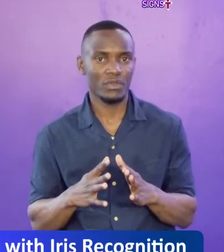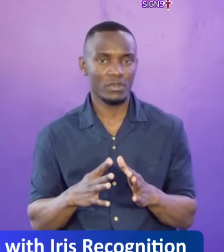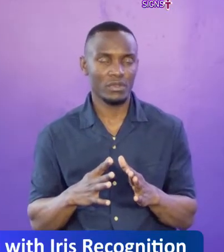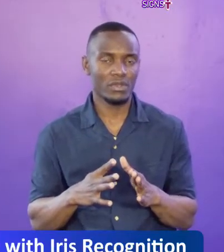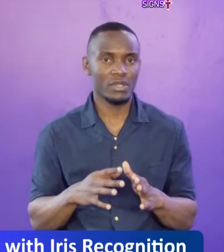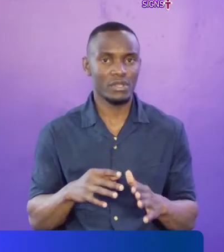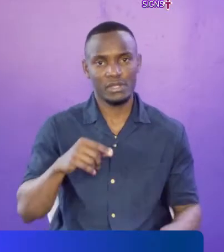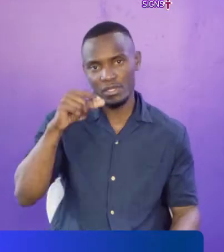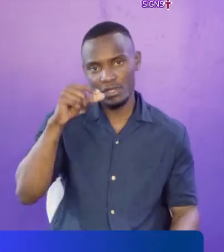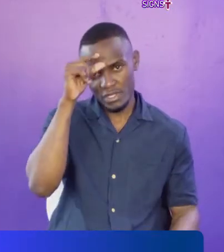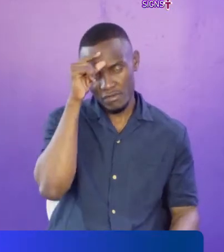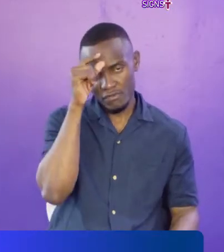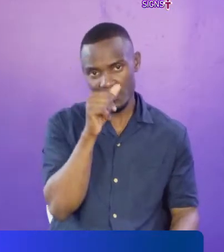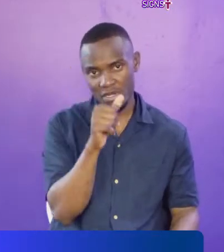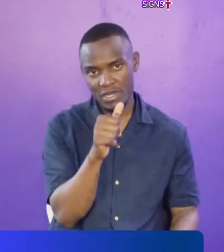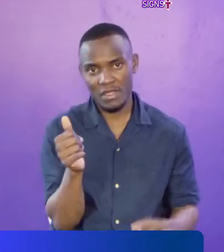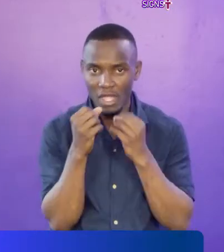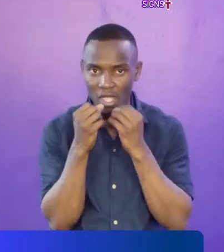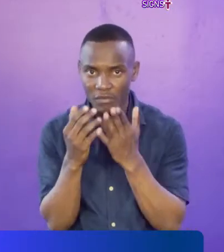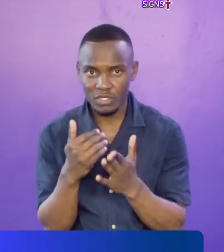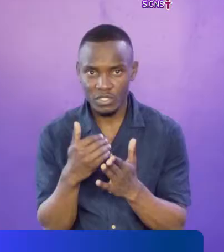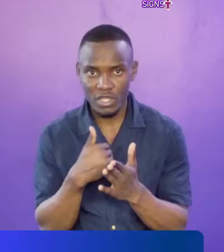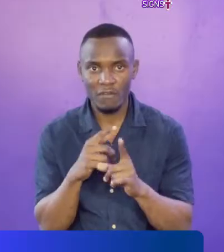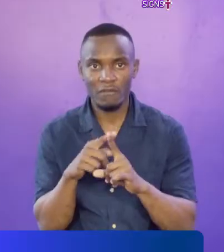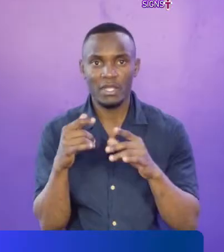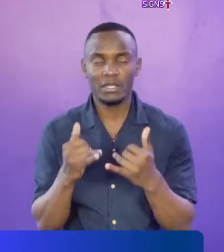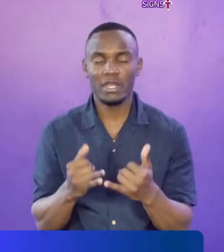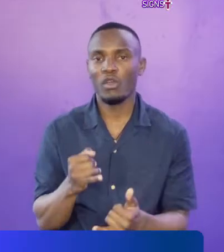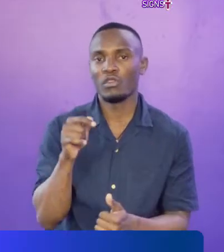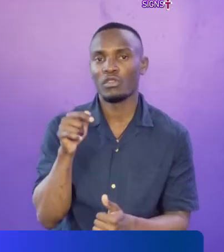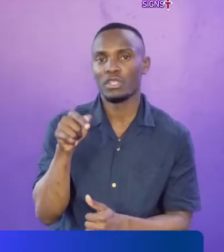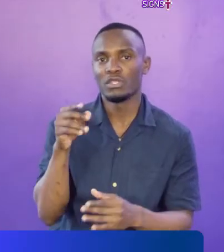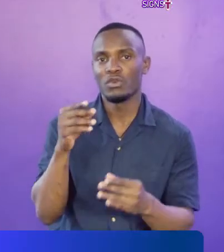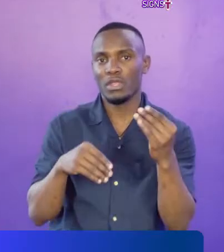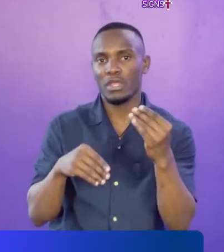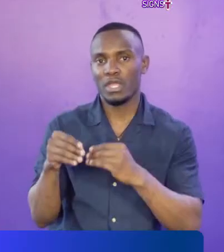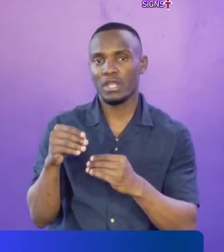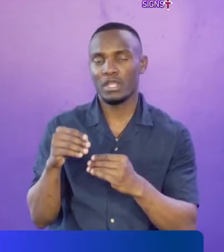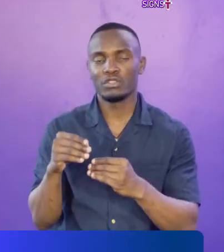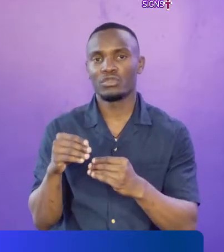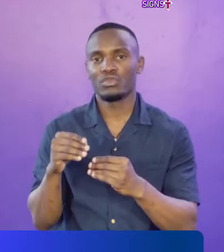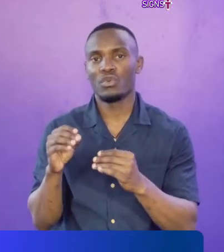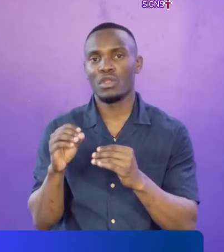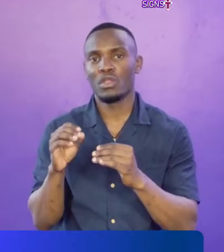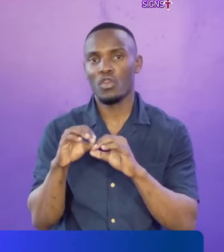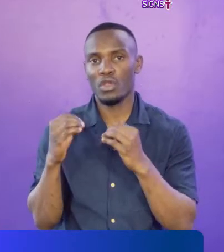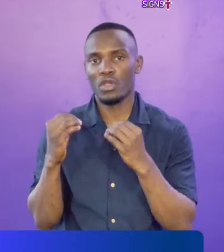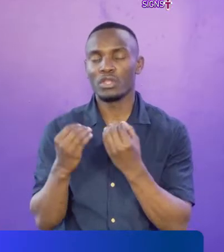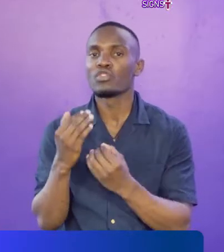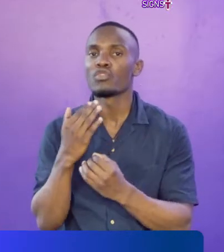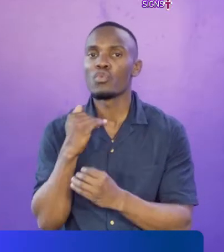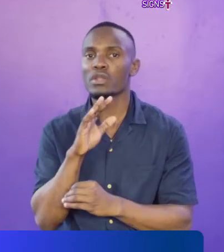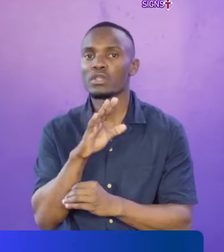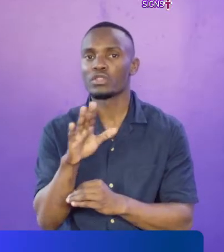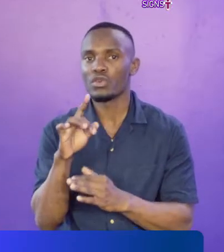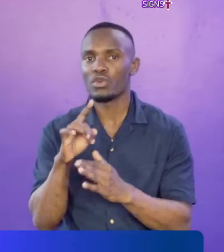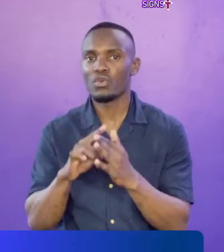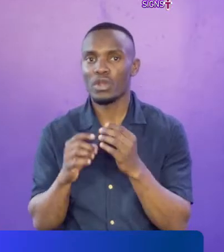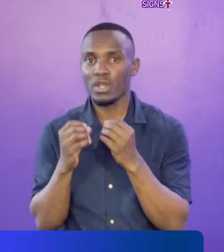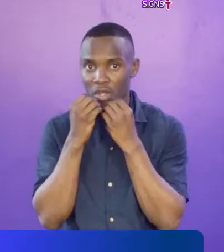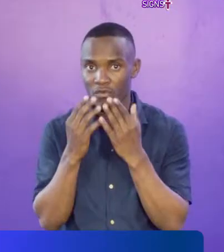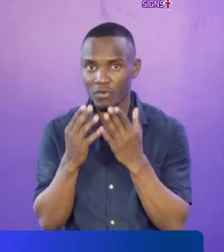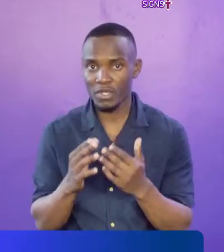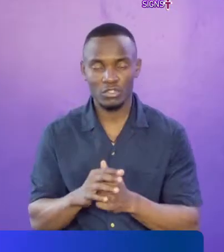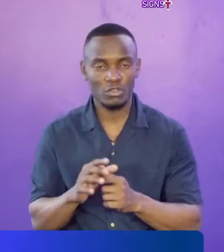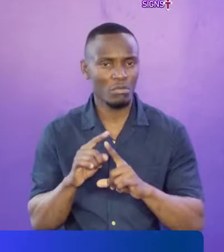has other details of you, but now this is the electoral body Yeah. that would want to have your details. But it's not something new. Like personally for me,